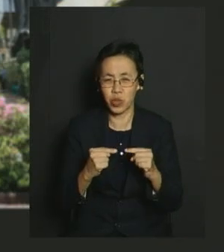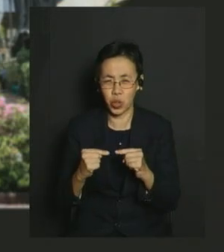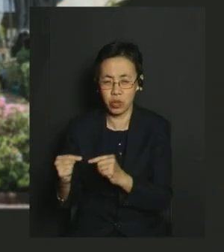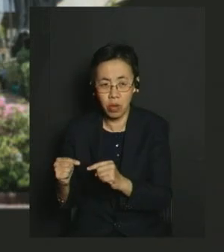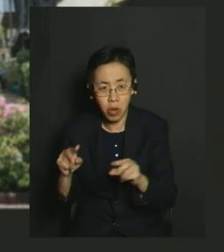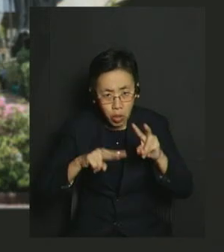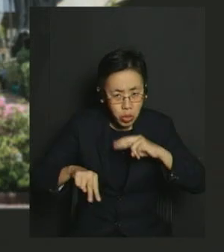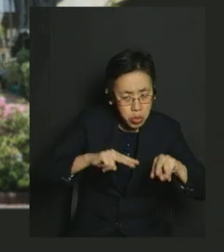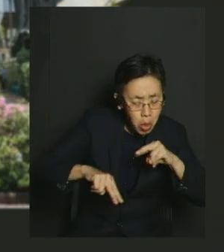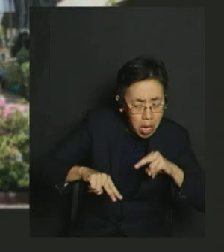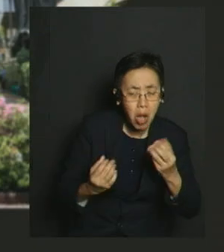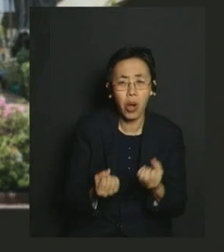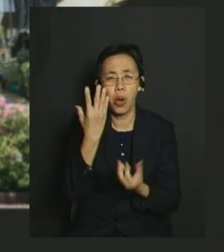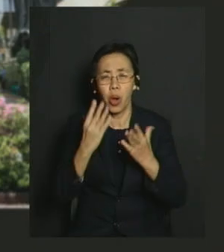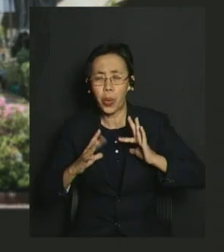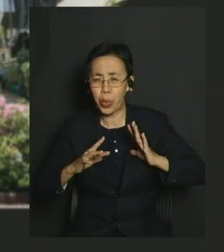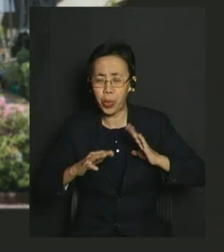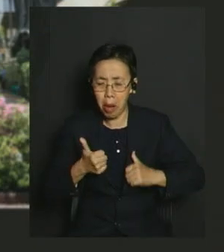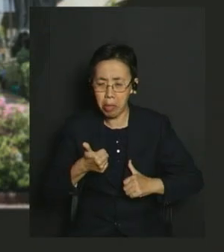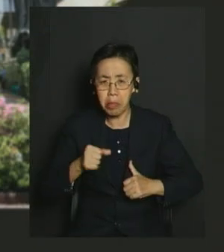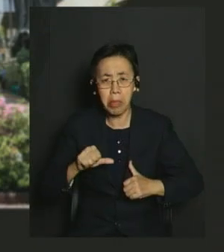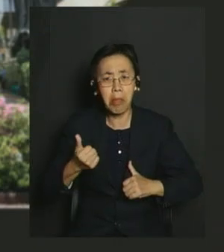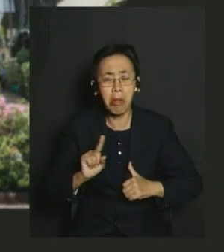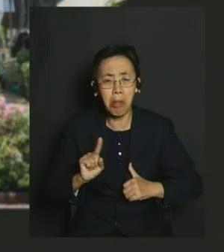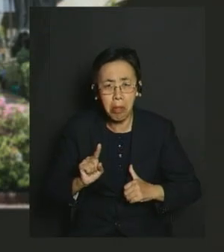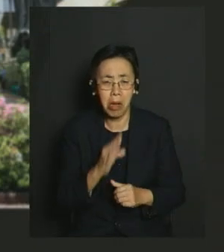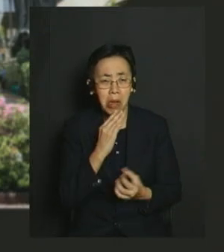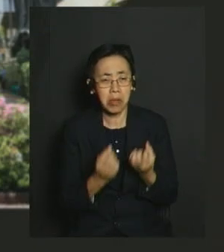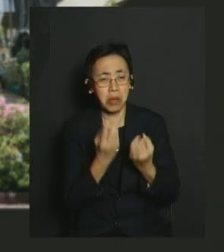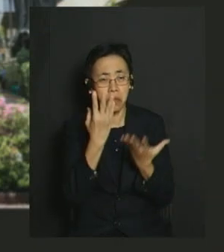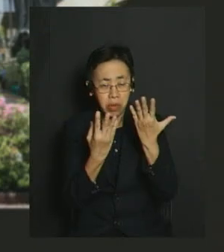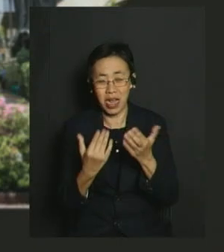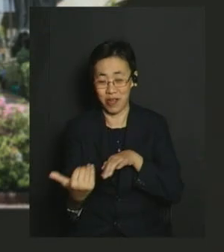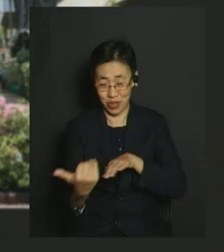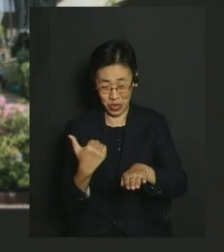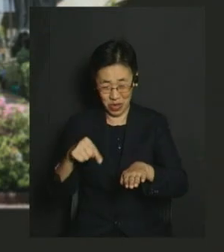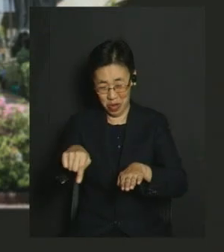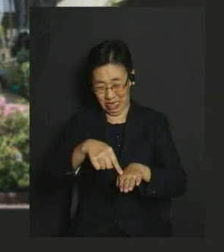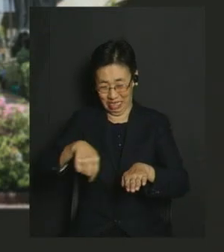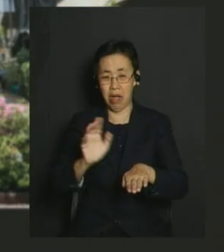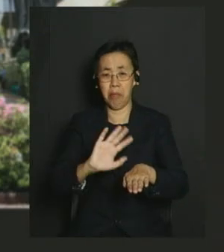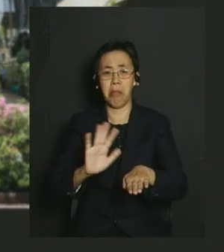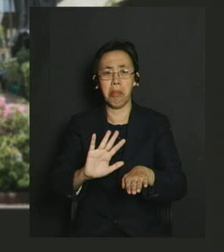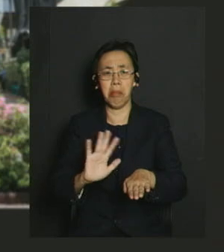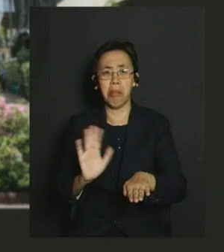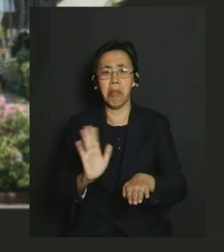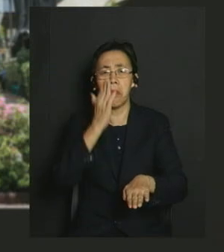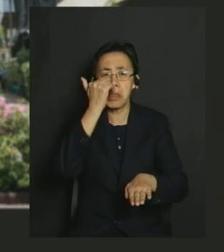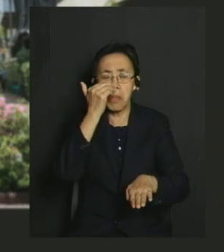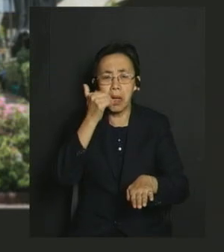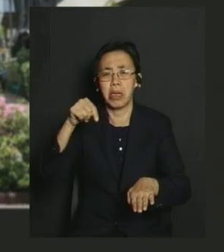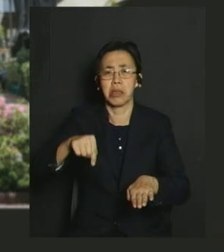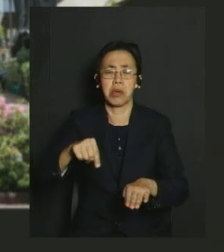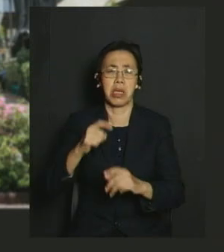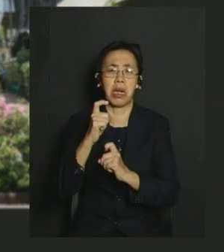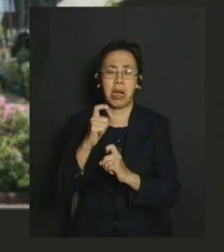the middle of the street. You cannot count it as a park. So similar to something like this. So right now we have a lot